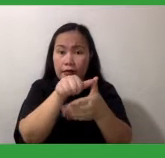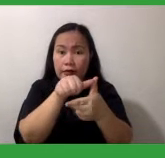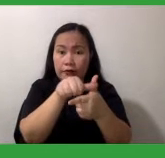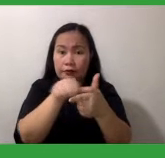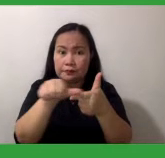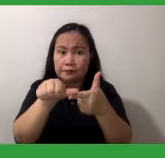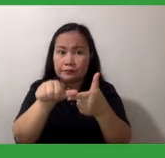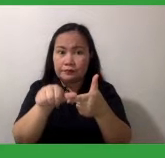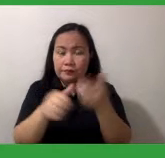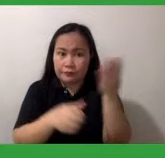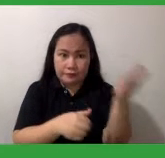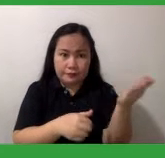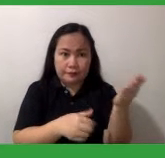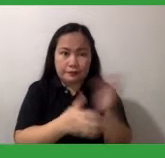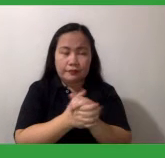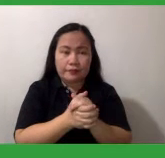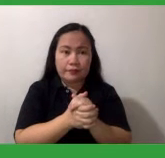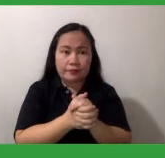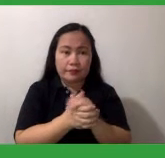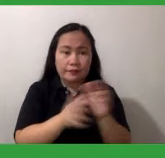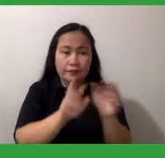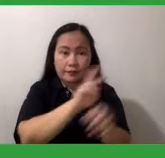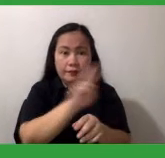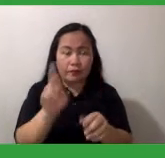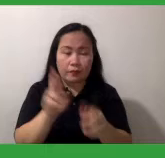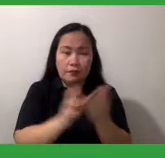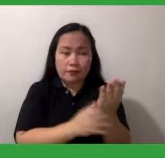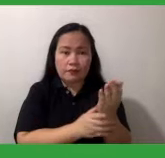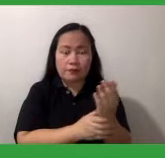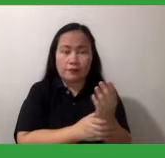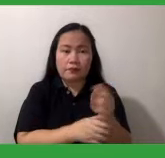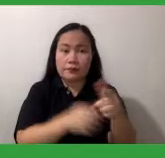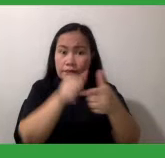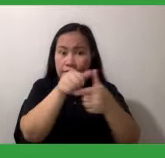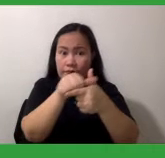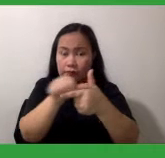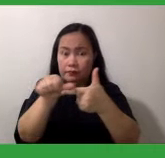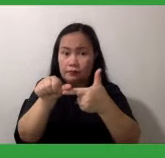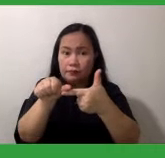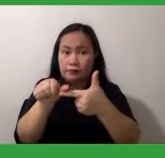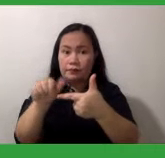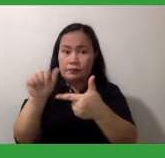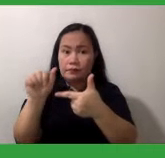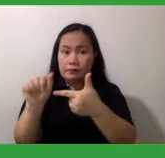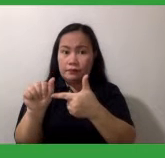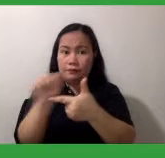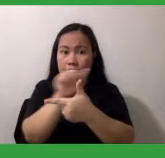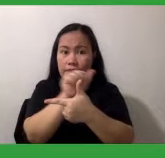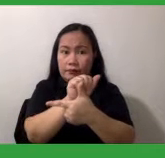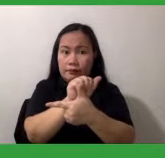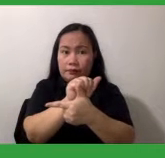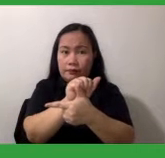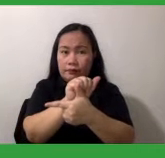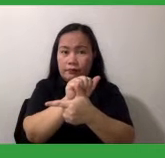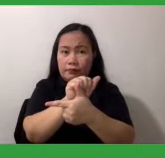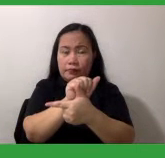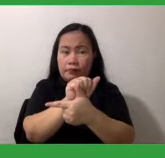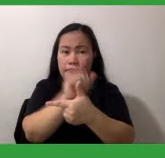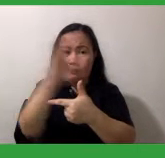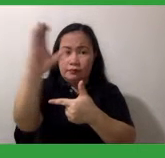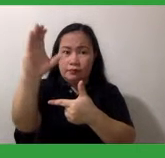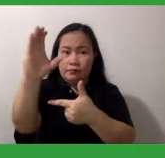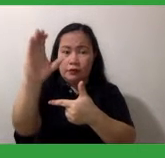So let's have an example. In the figure at the right, you can name several angles like angle BAC